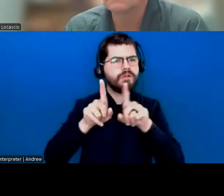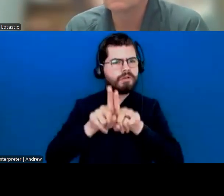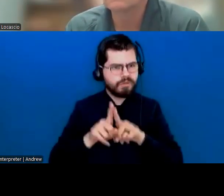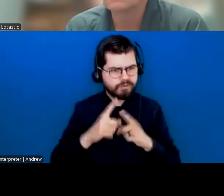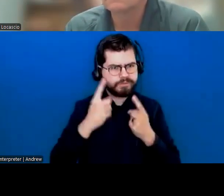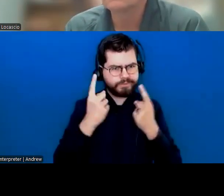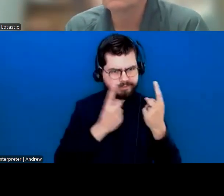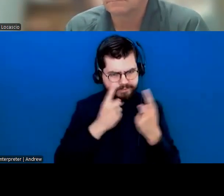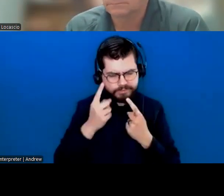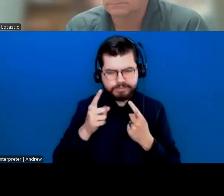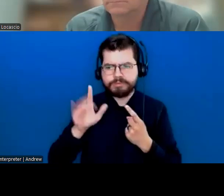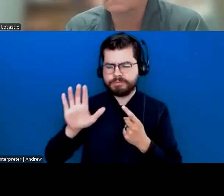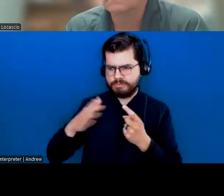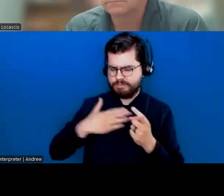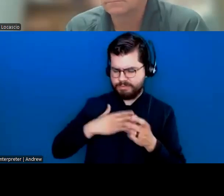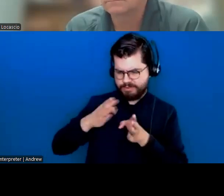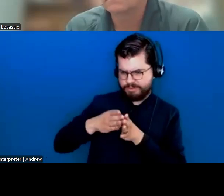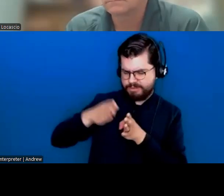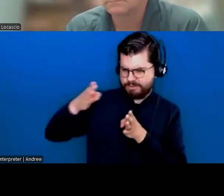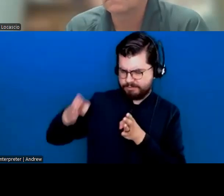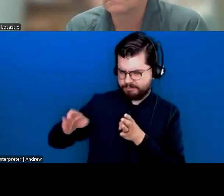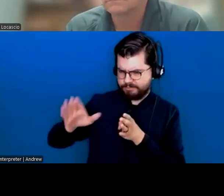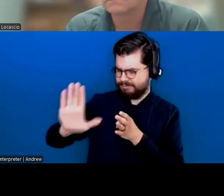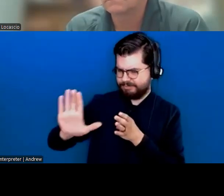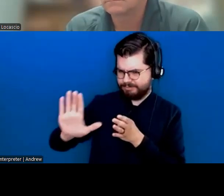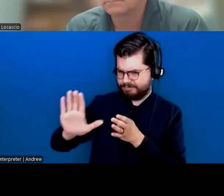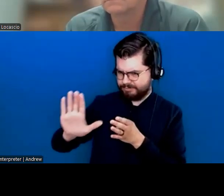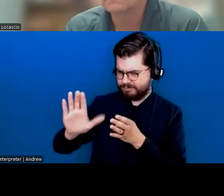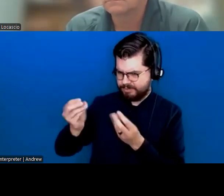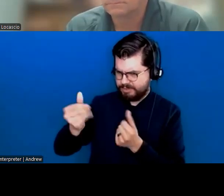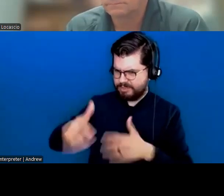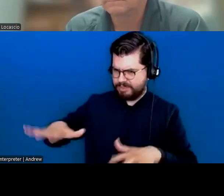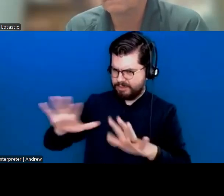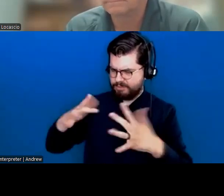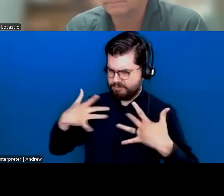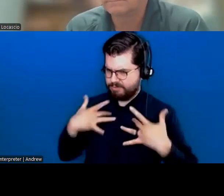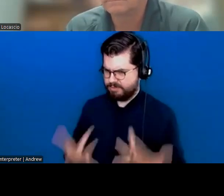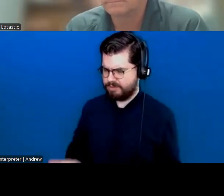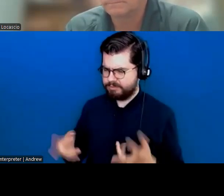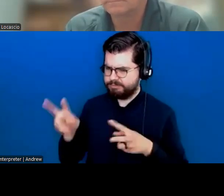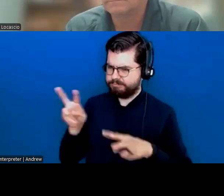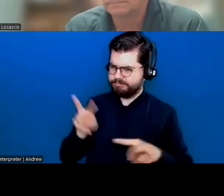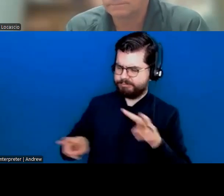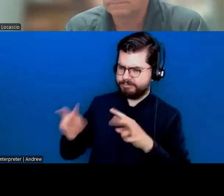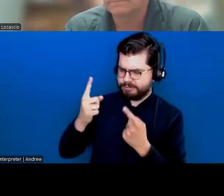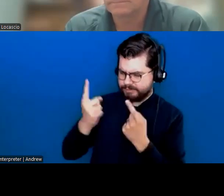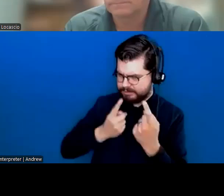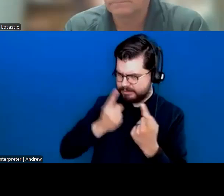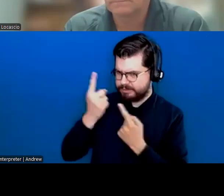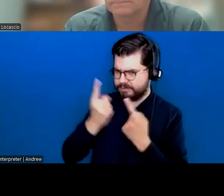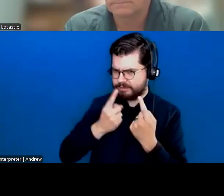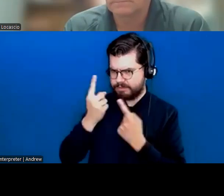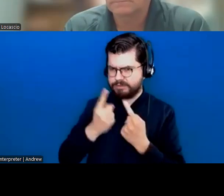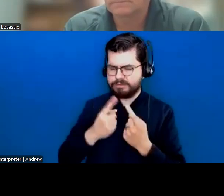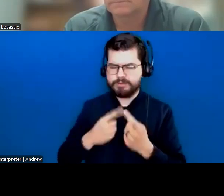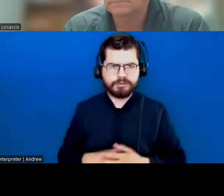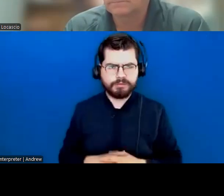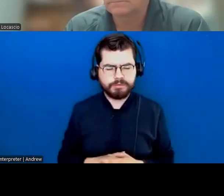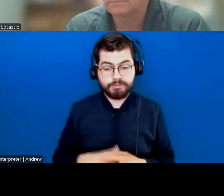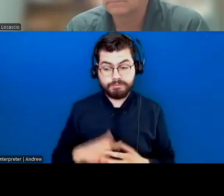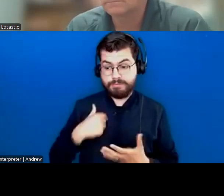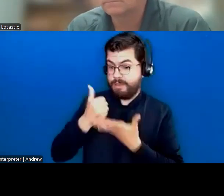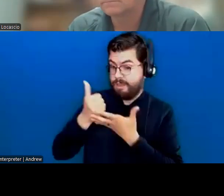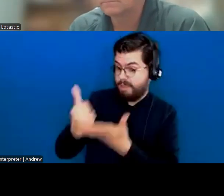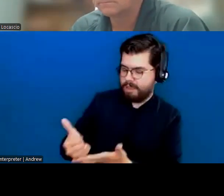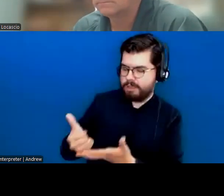either detracting from or benefiting what's going on next door to you. Thank you. As